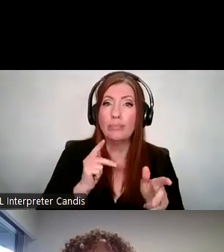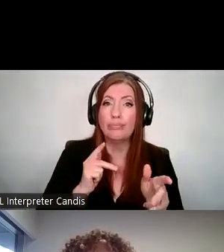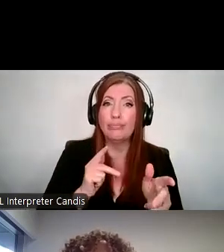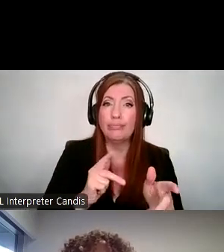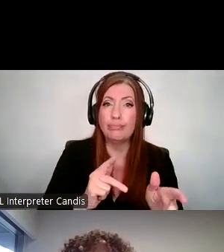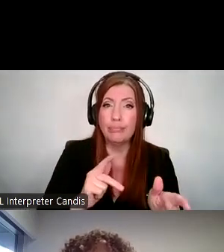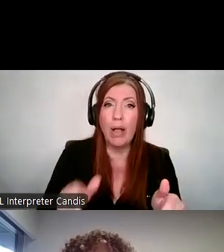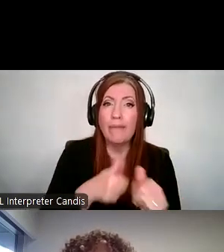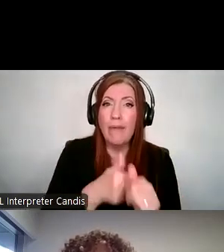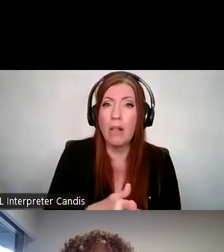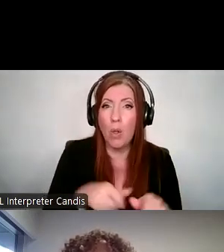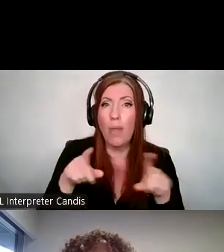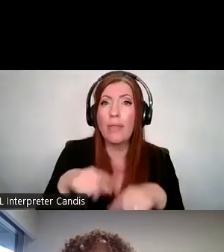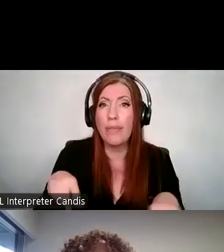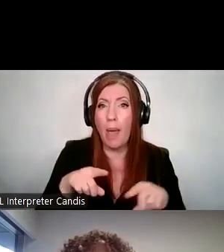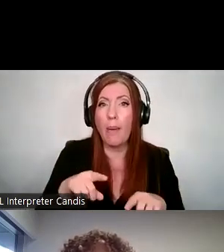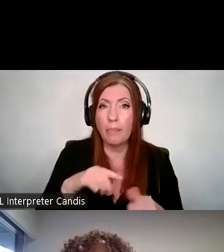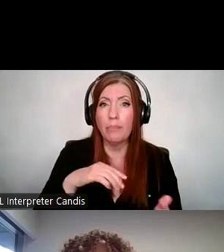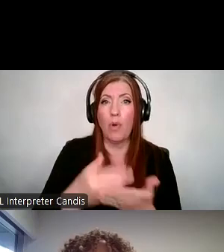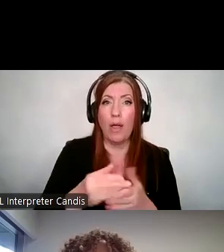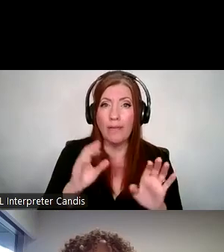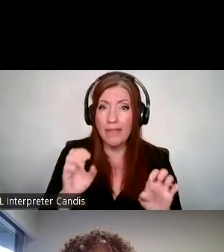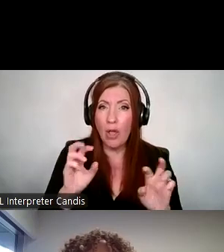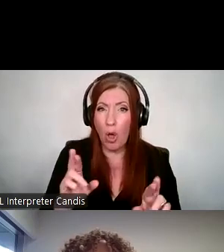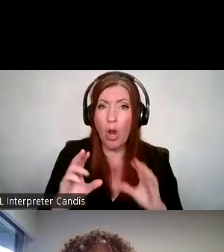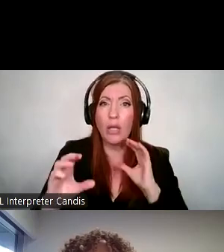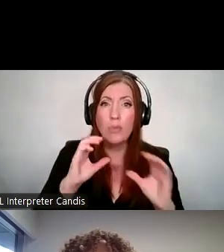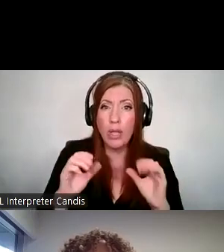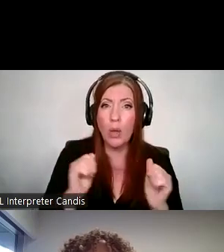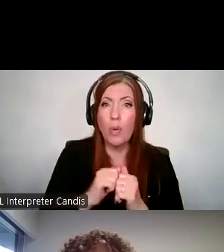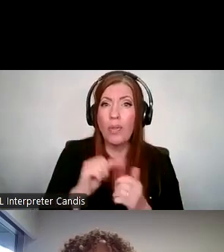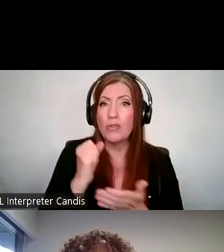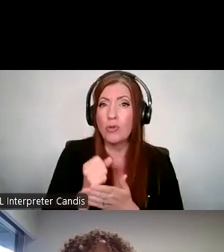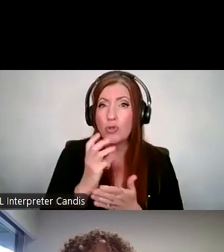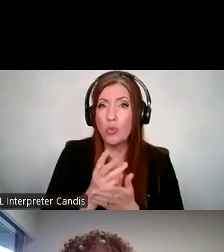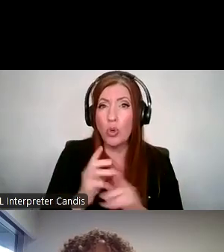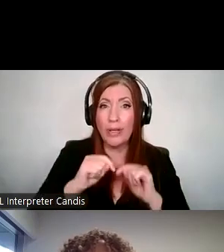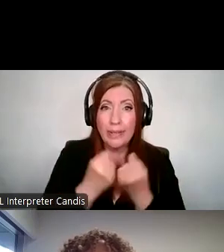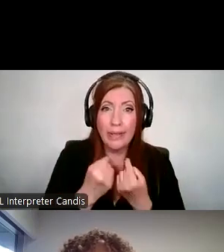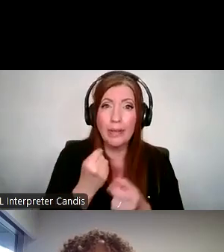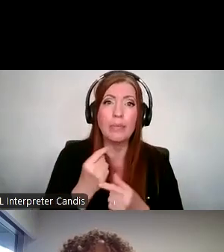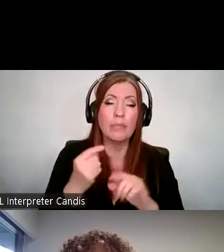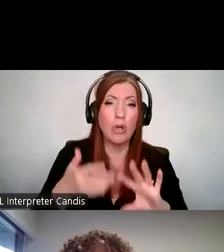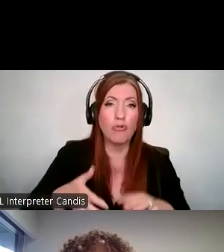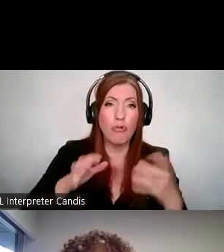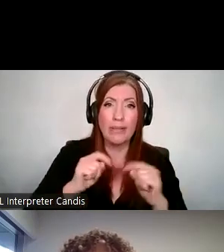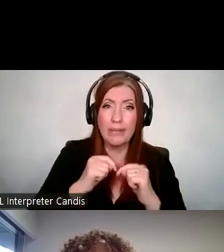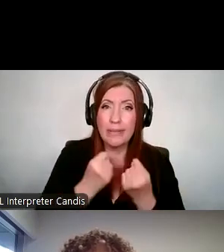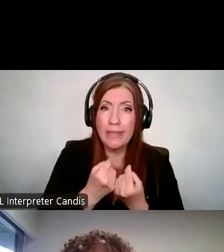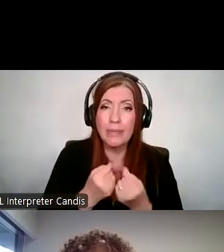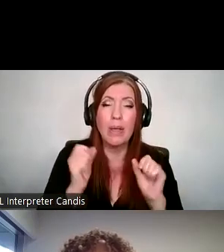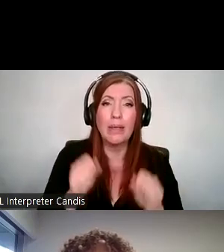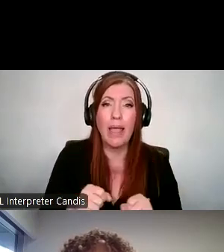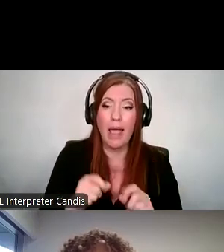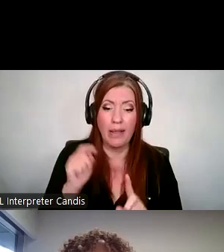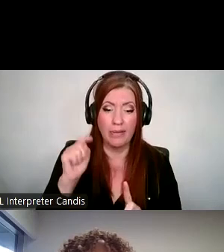we'll follow along and go to the emergency room and do that sort of communication with the social work team or the crisis team, and sort of so they can bypass that kind of